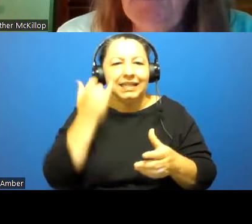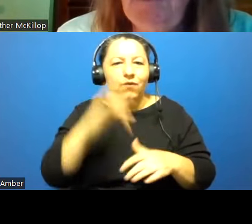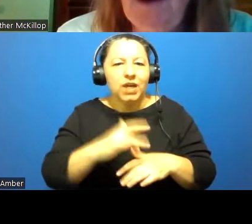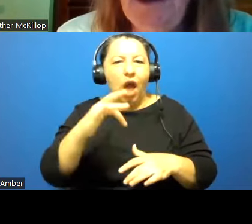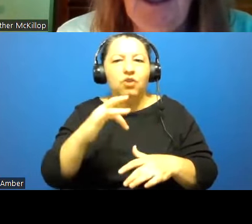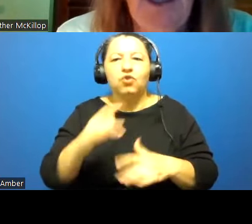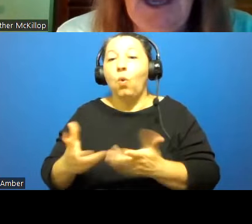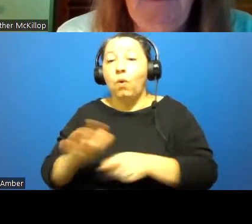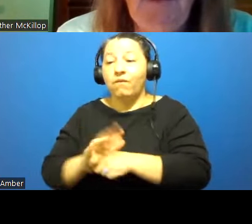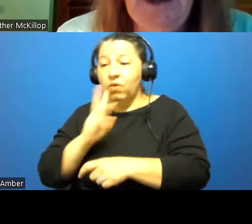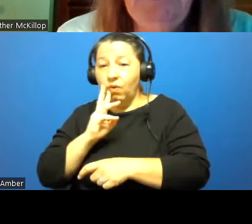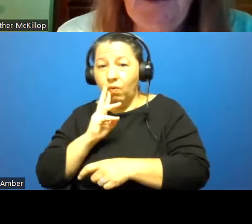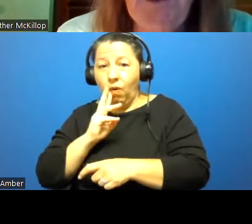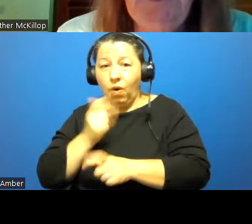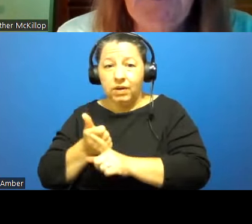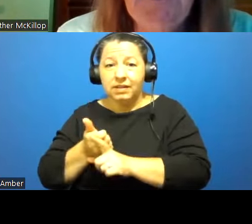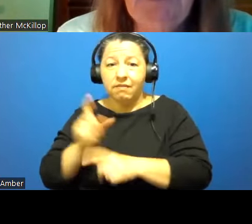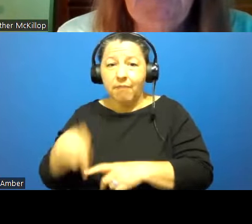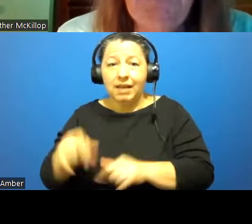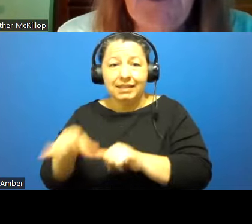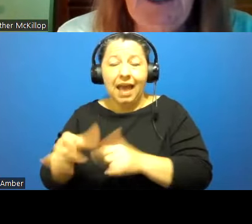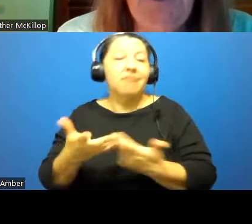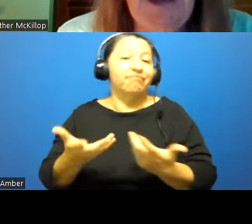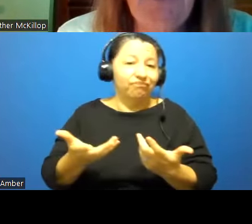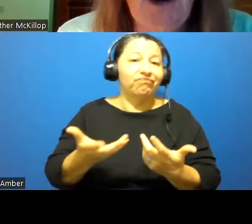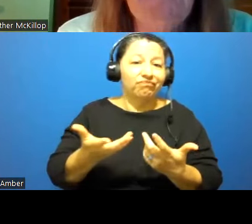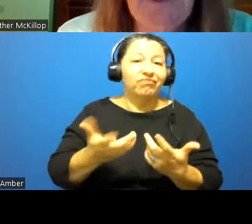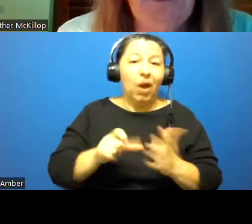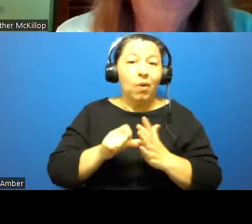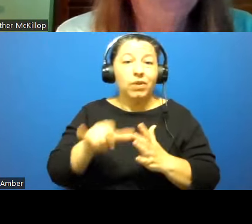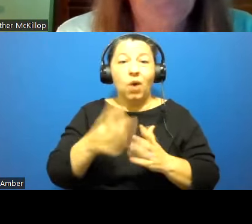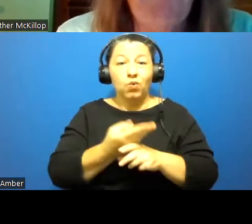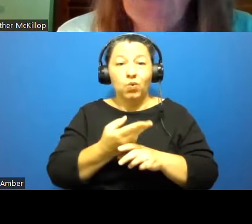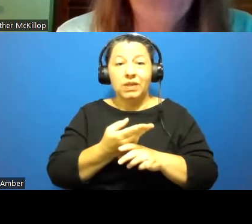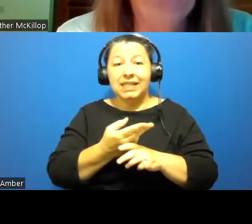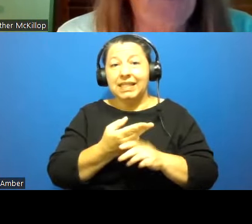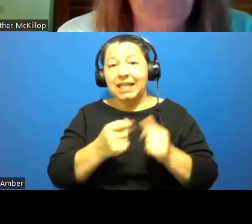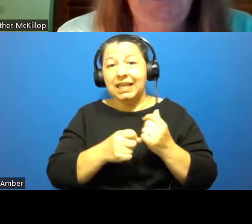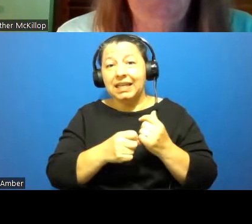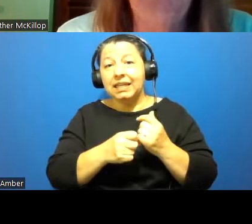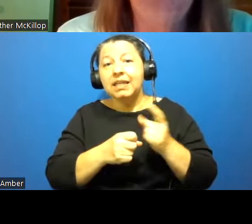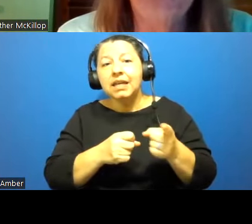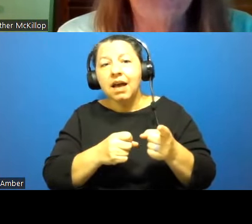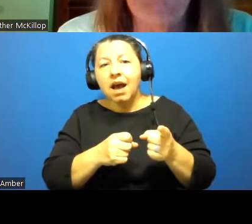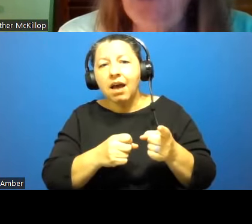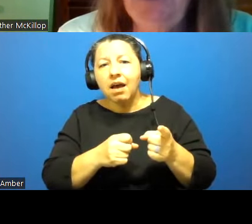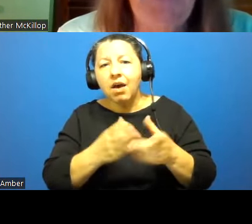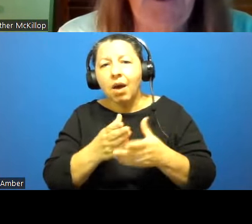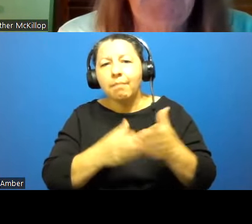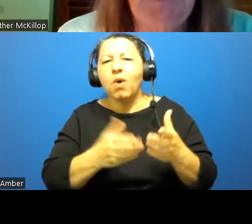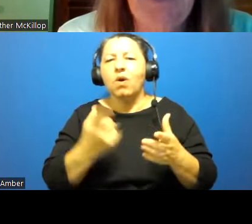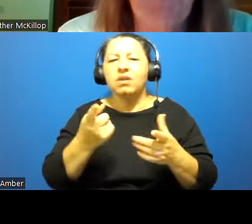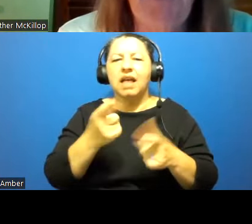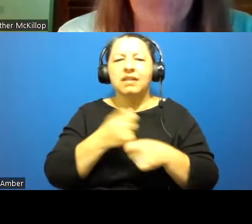discovery point. And I point out that we're using the Next Engine here and now the Artec, powered from a